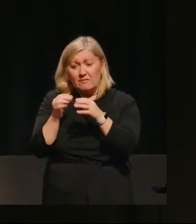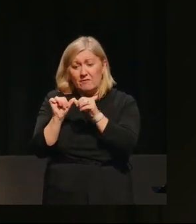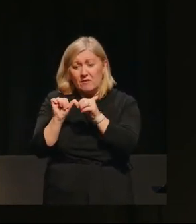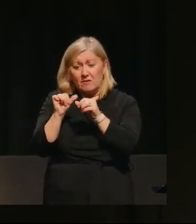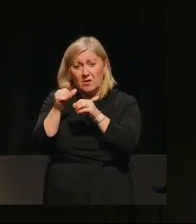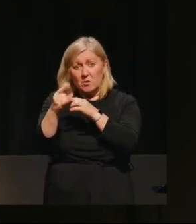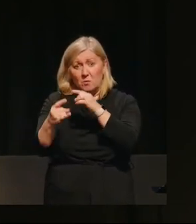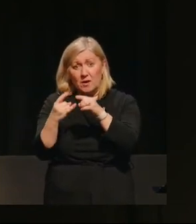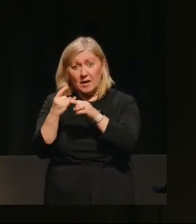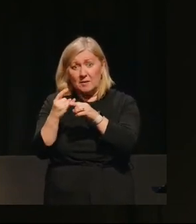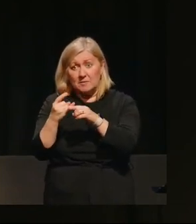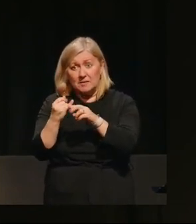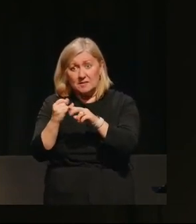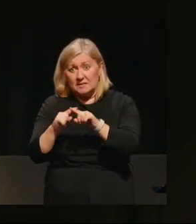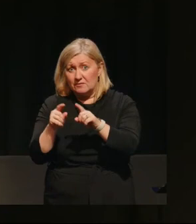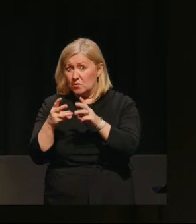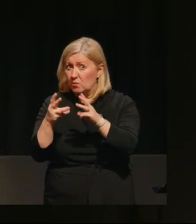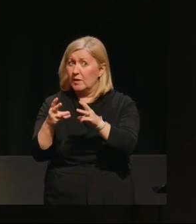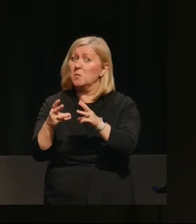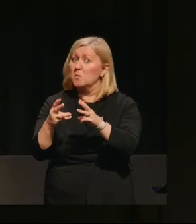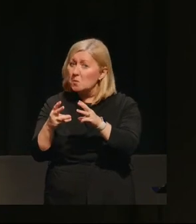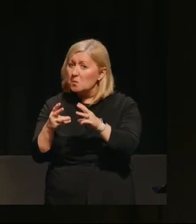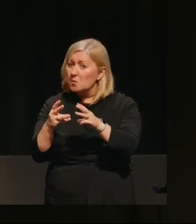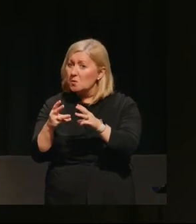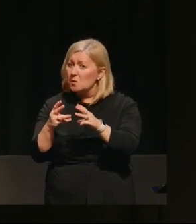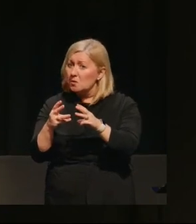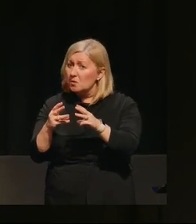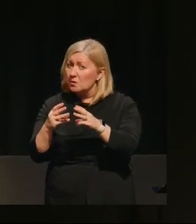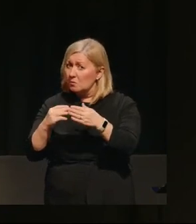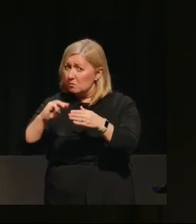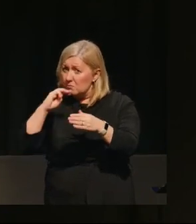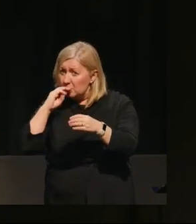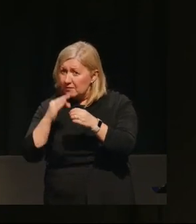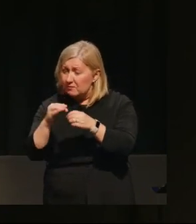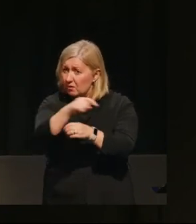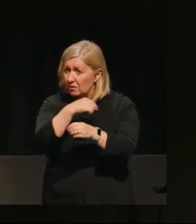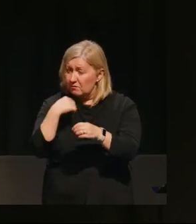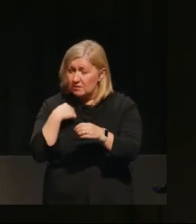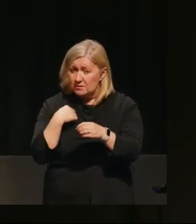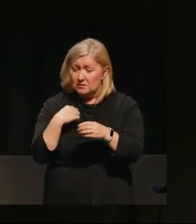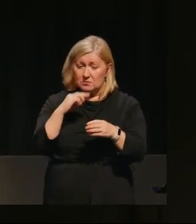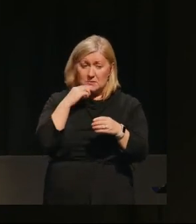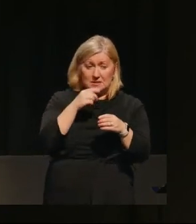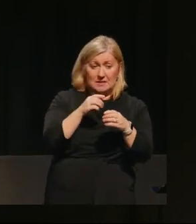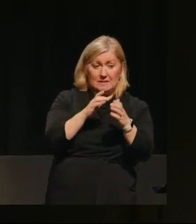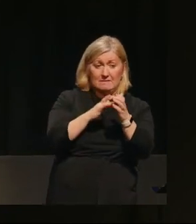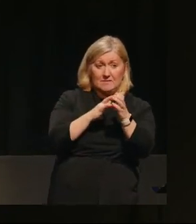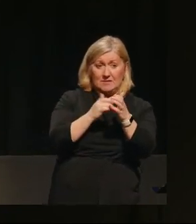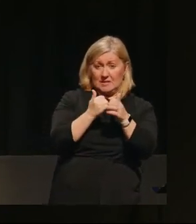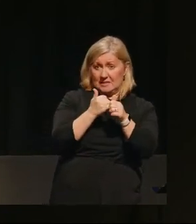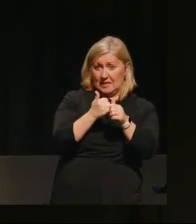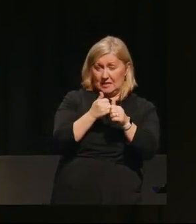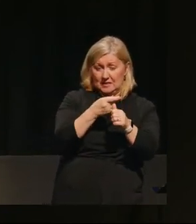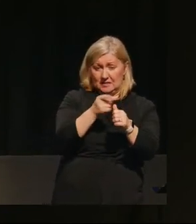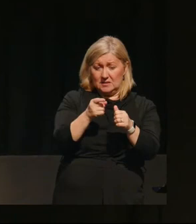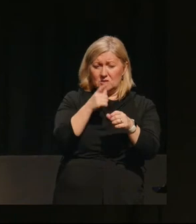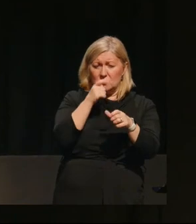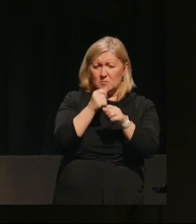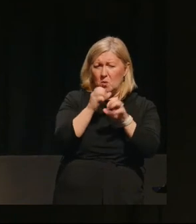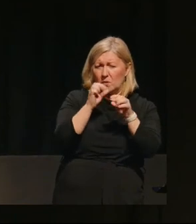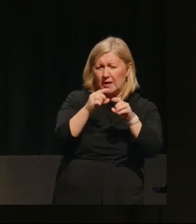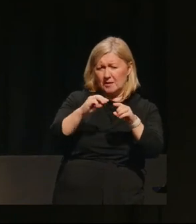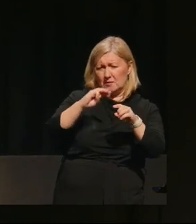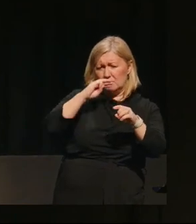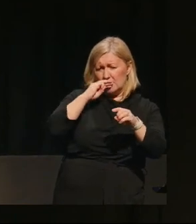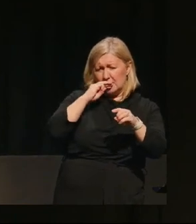defeated. The delegates debated who was Jewish according to bloodline considerations